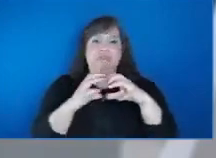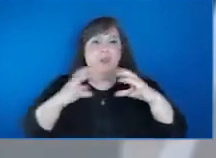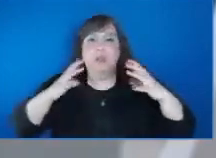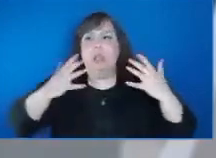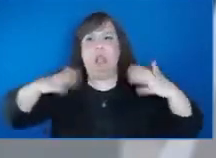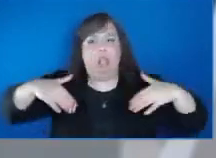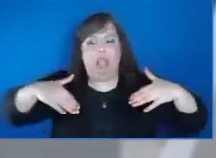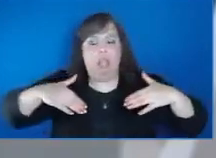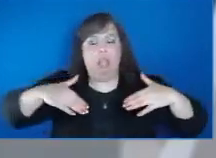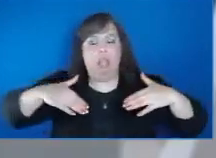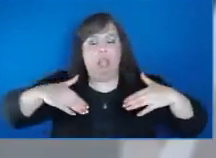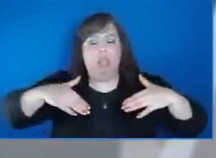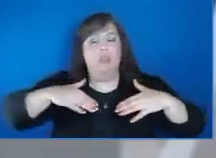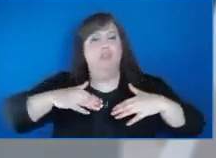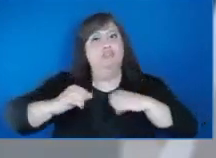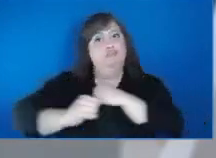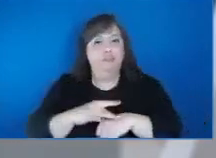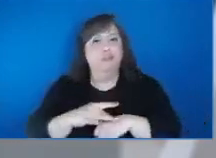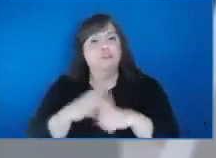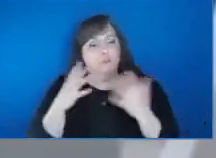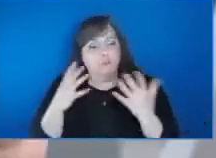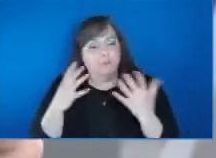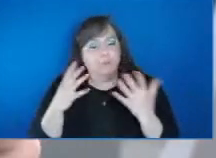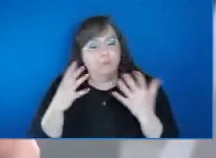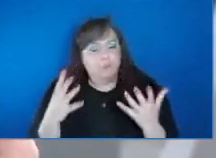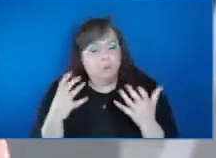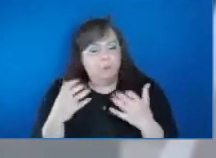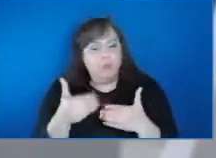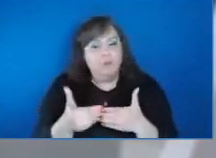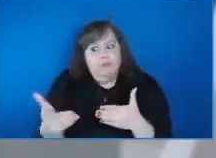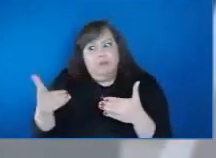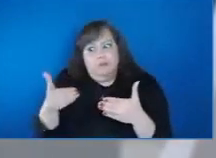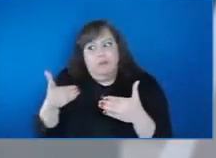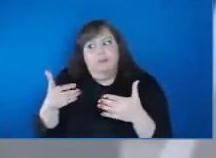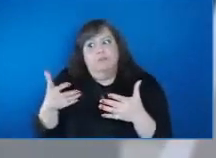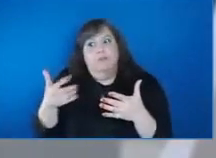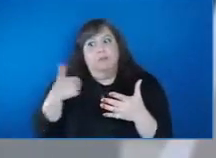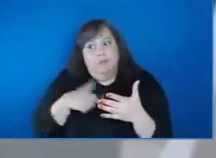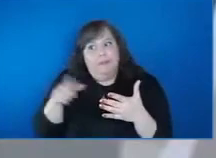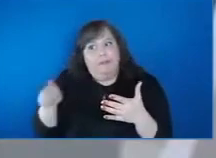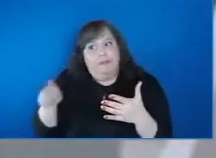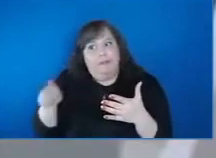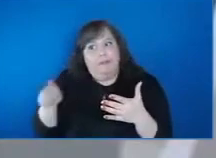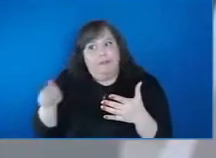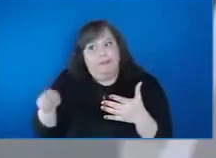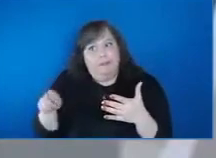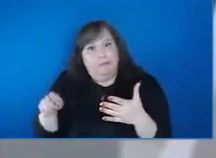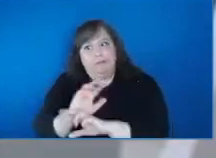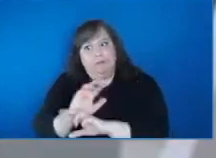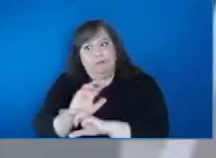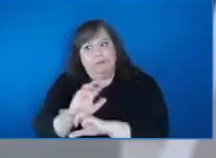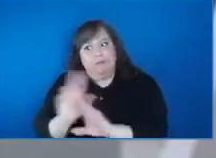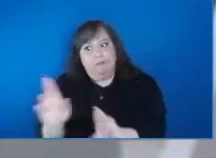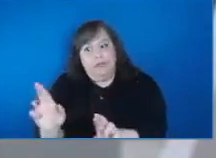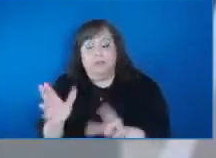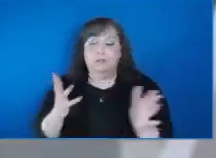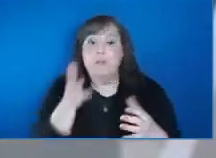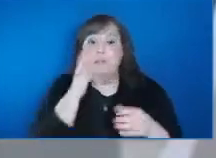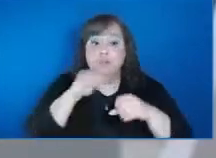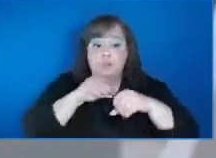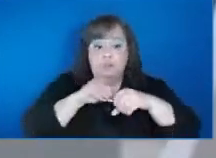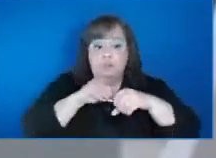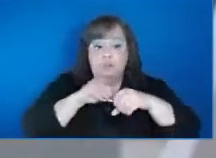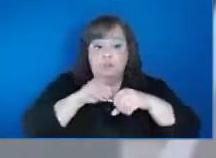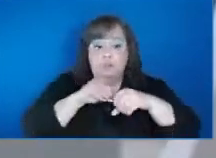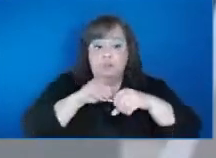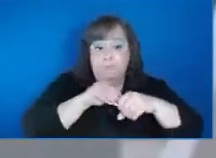this test before we need to be ready. And we're not really sure exactly how much we're going to deflect it. We know it's a double asteroid system